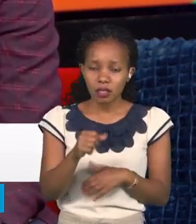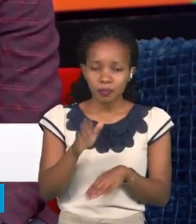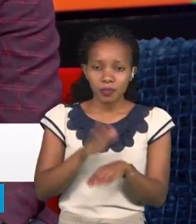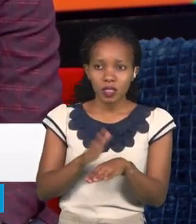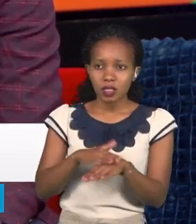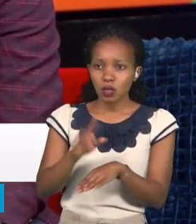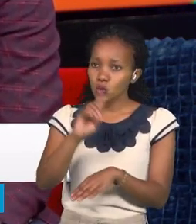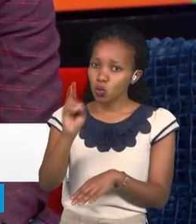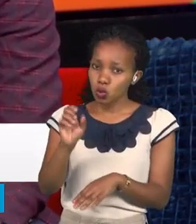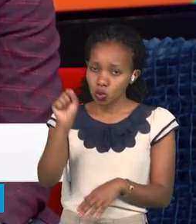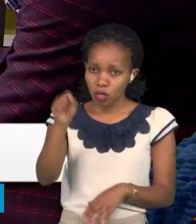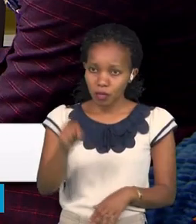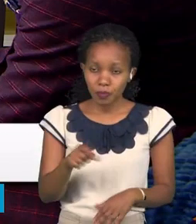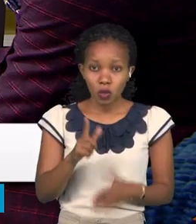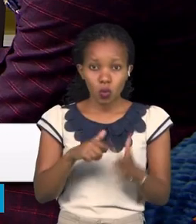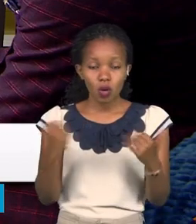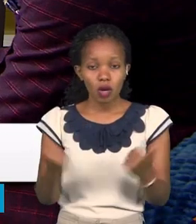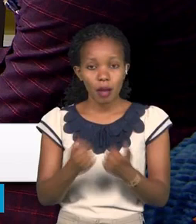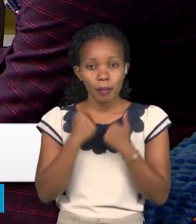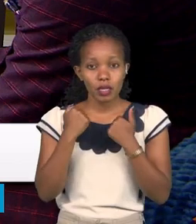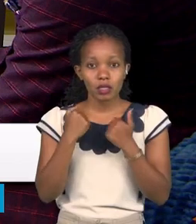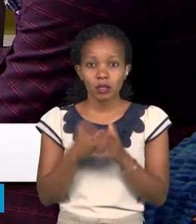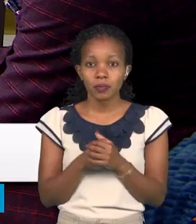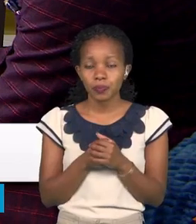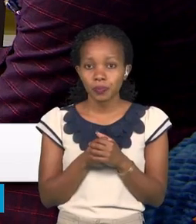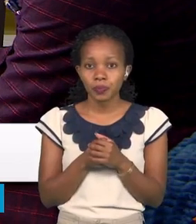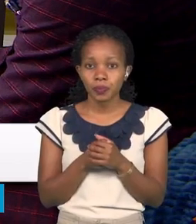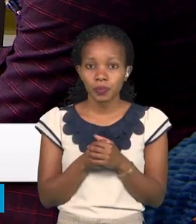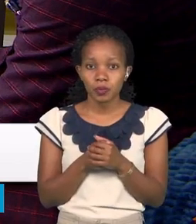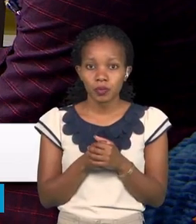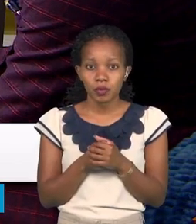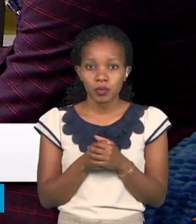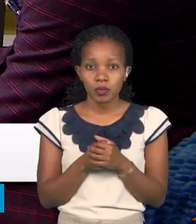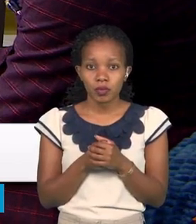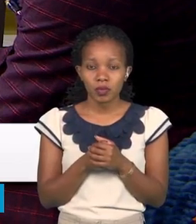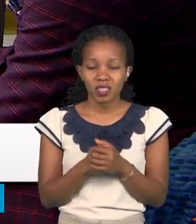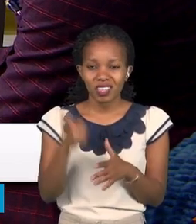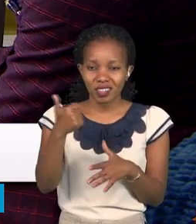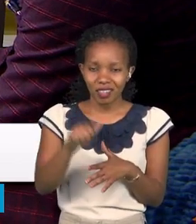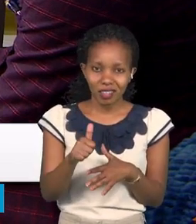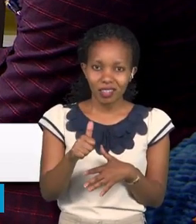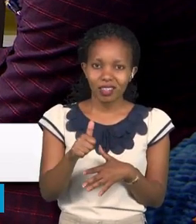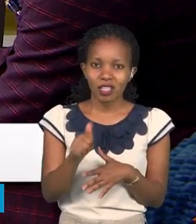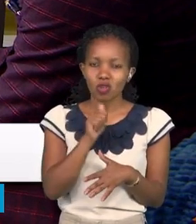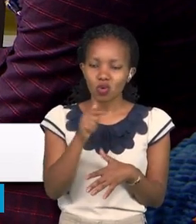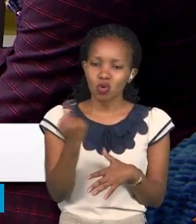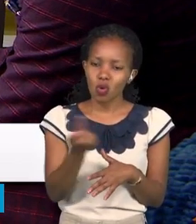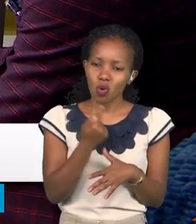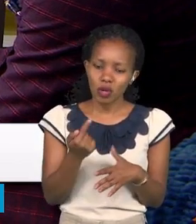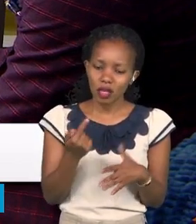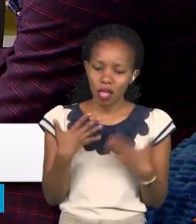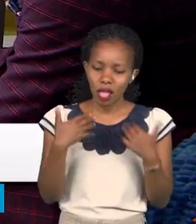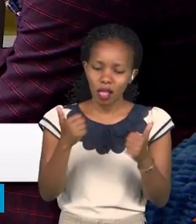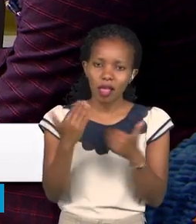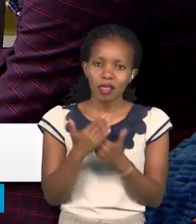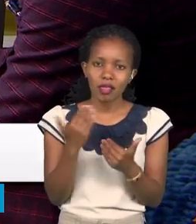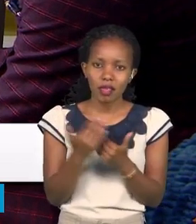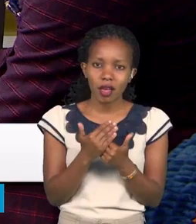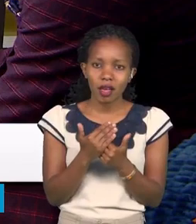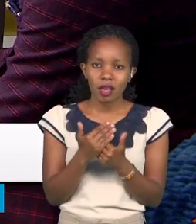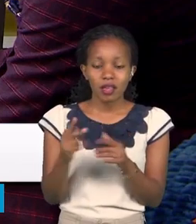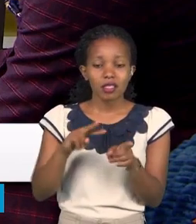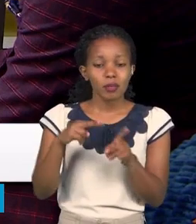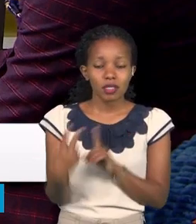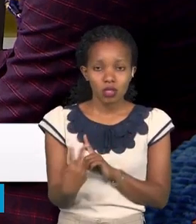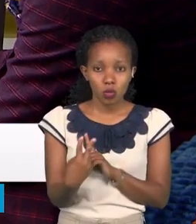Nick. What happens is, you see, in any domain, you know, not only in healthcare, you know, it's a perception,